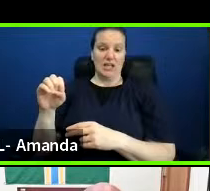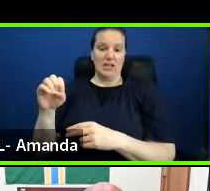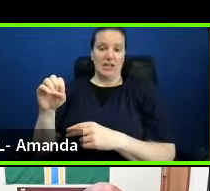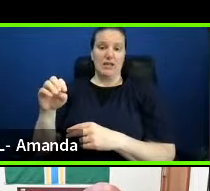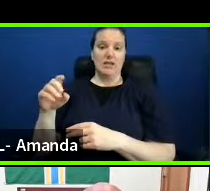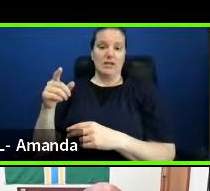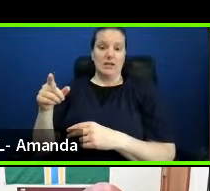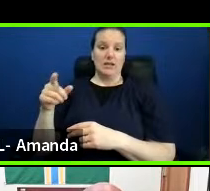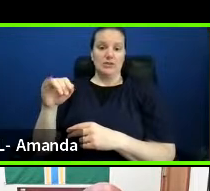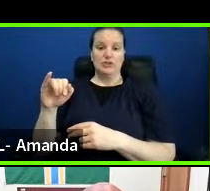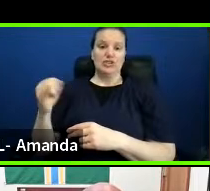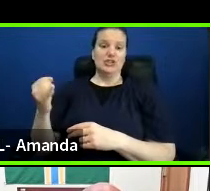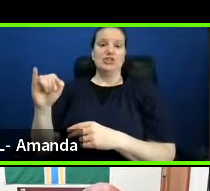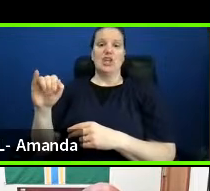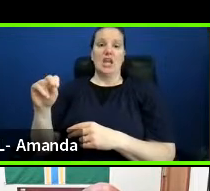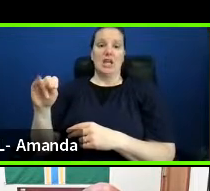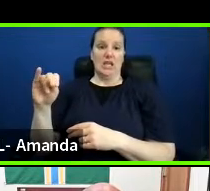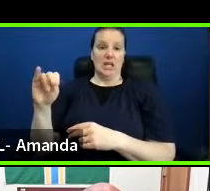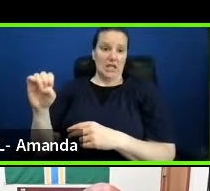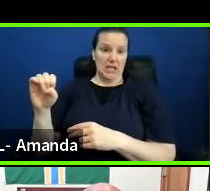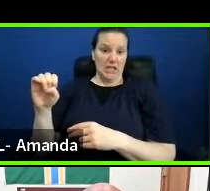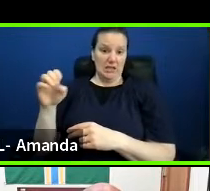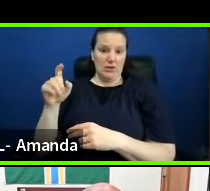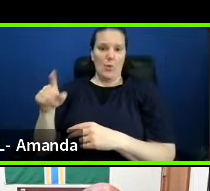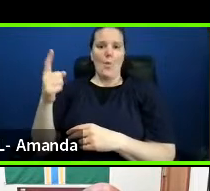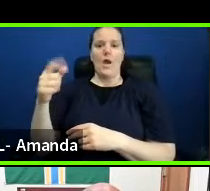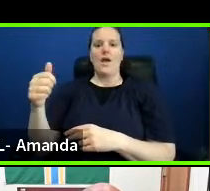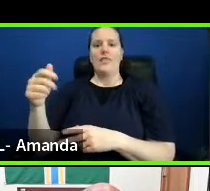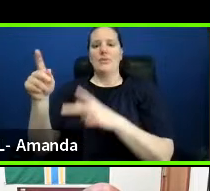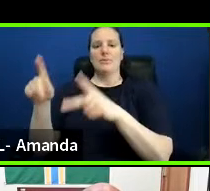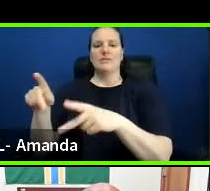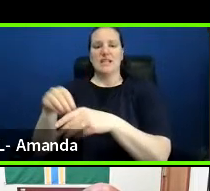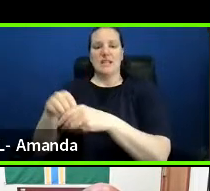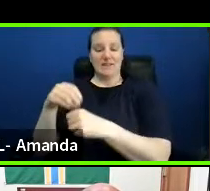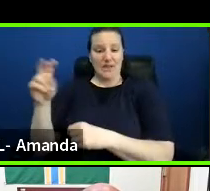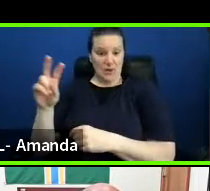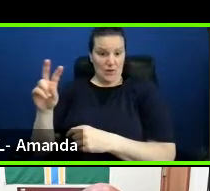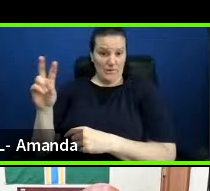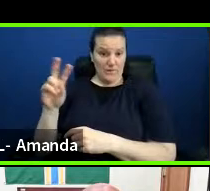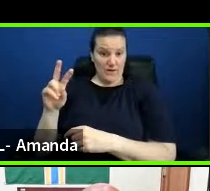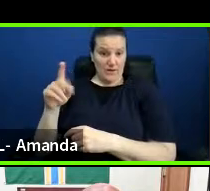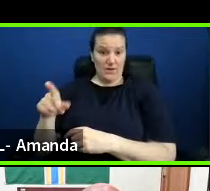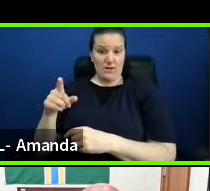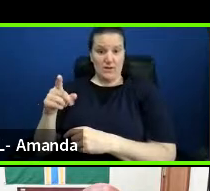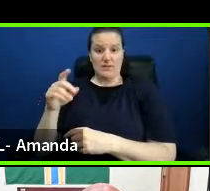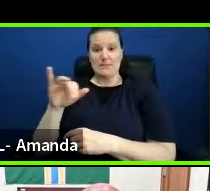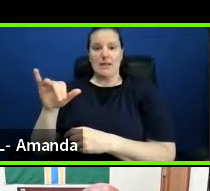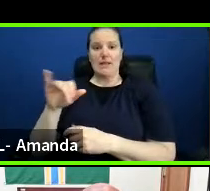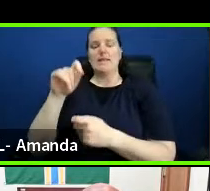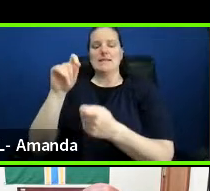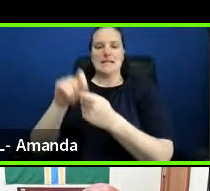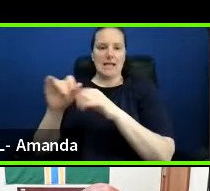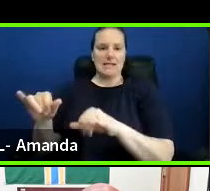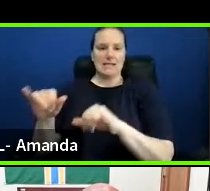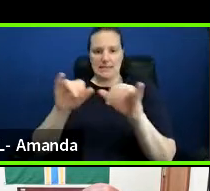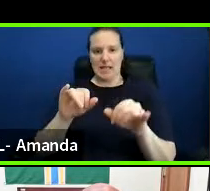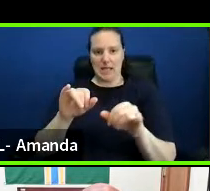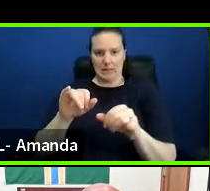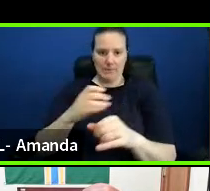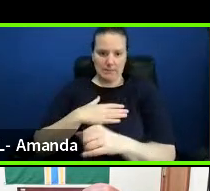But changed it just a little bit. And I've only seen one other person in Vancouver actually spelled the same way as mine.